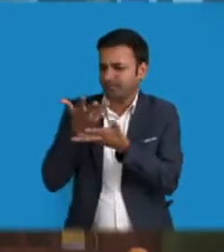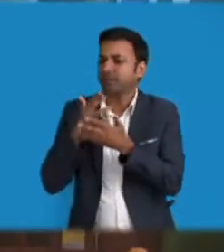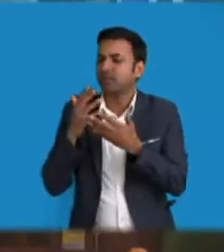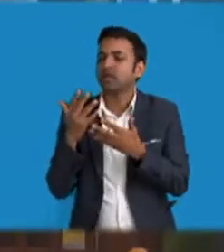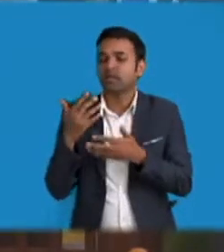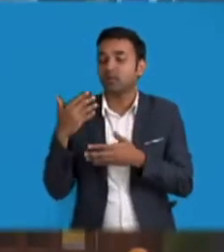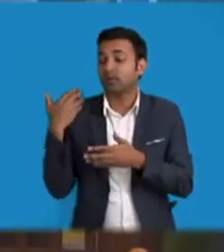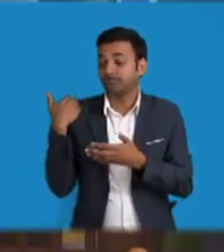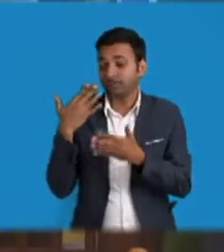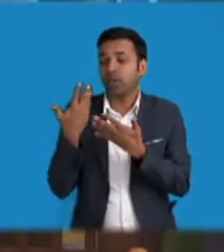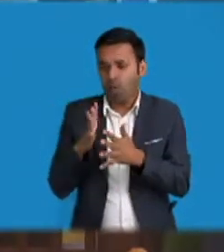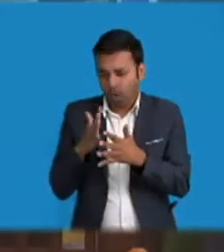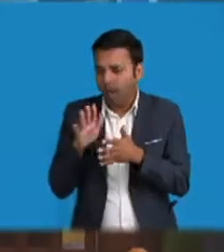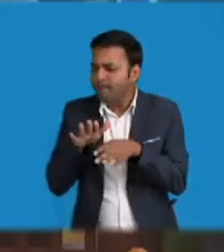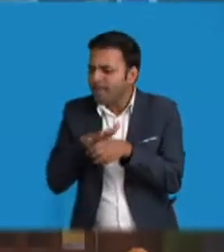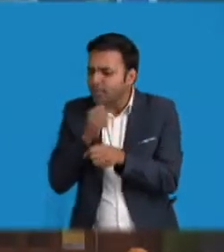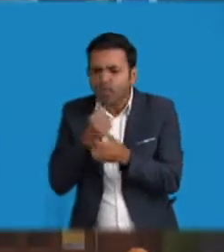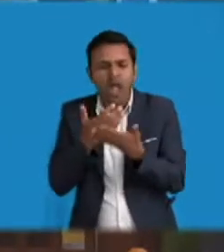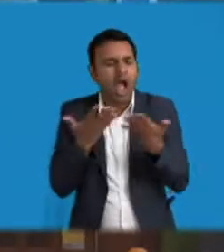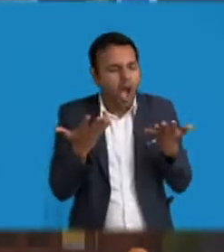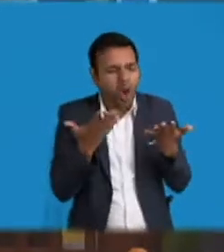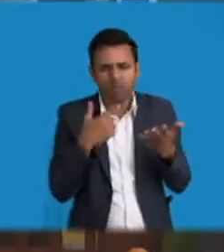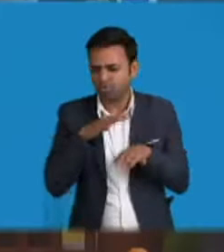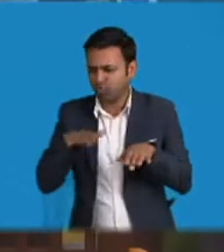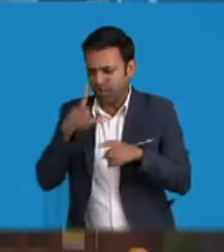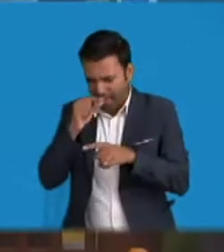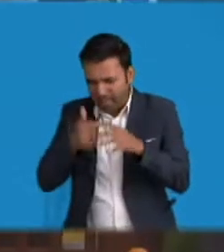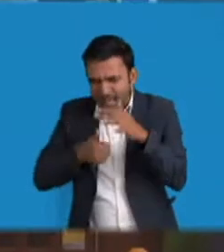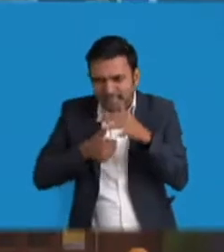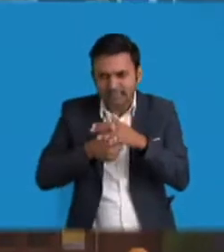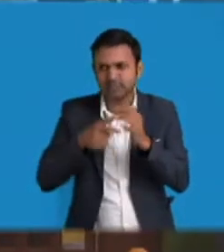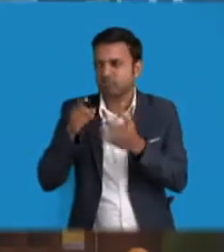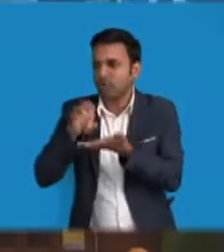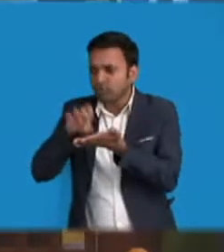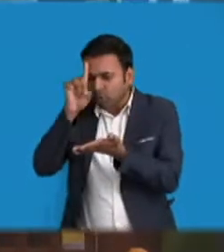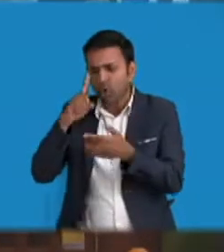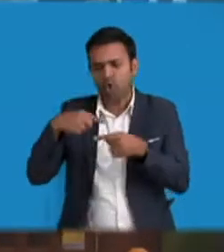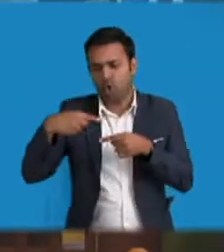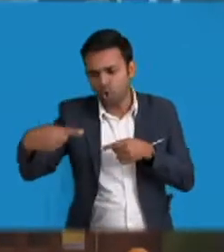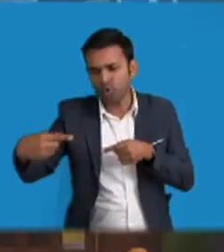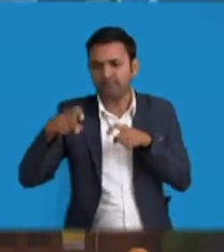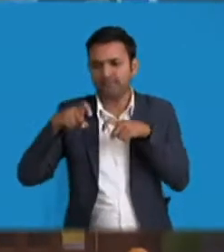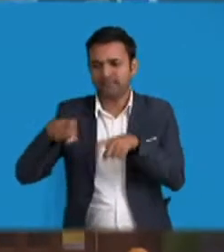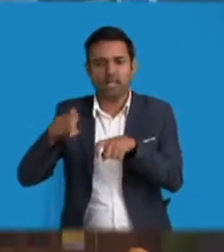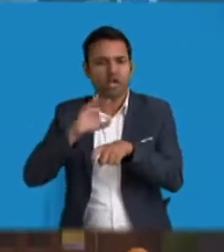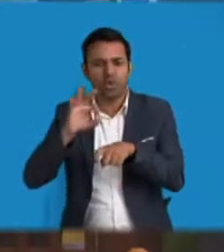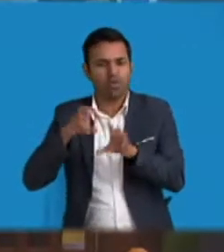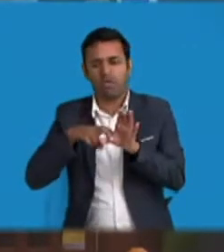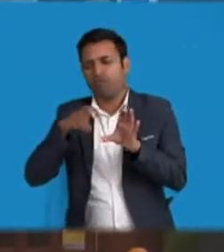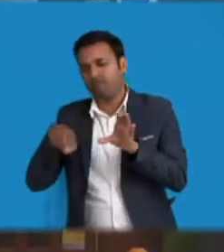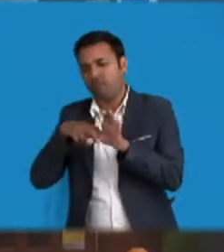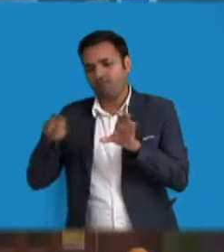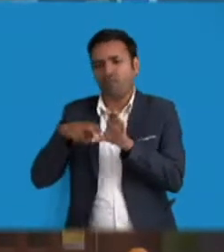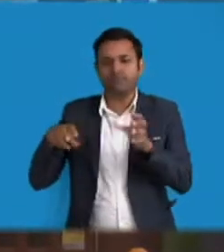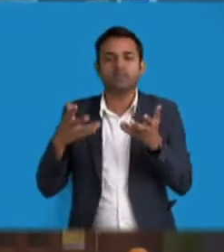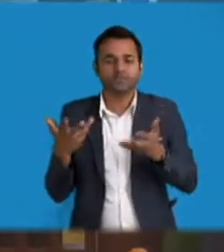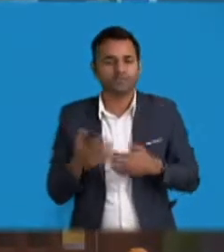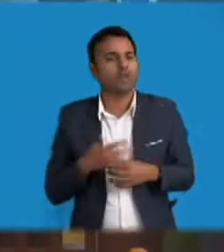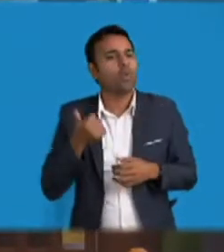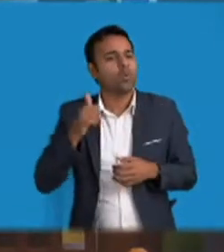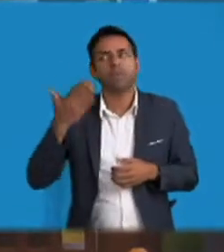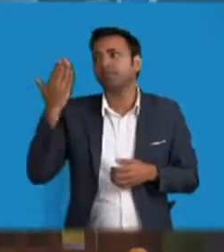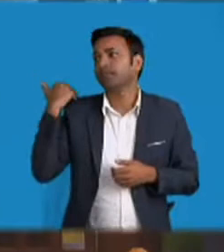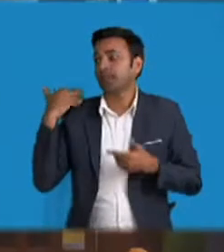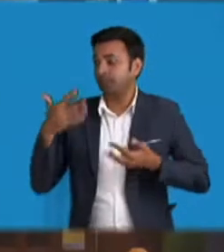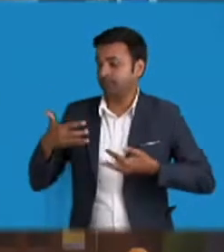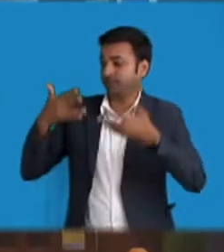this regard that we want to, you would have noted, Madam Speaker, I have provided statistics in the past about some of the new